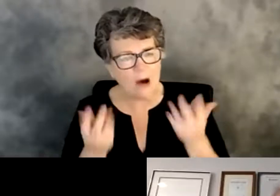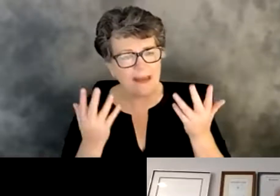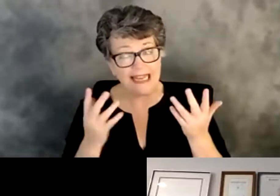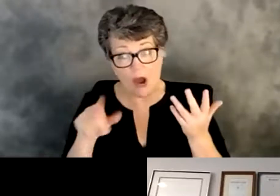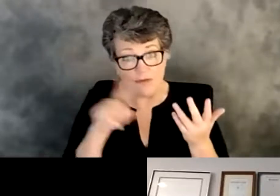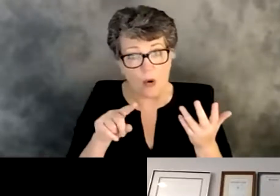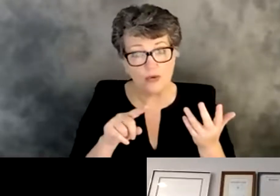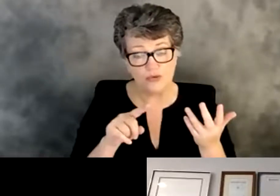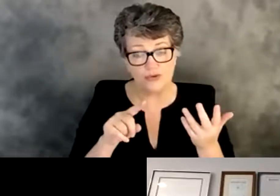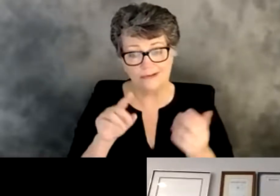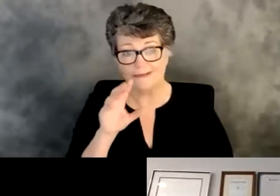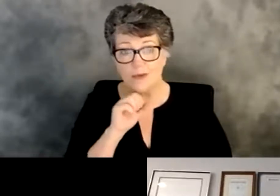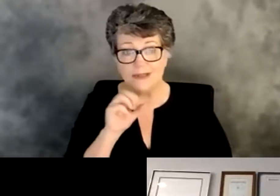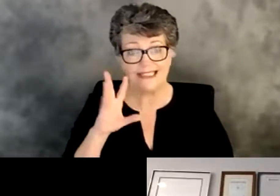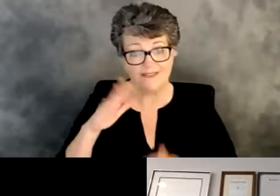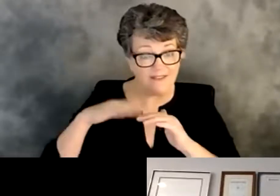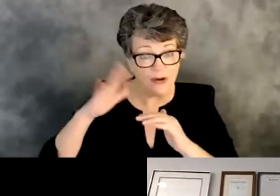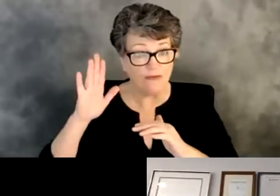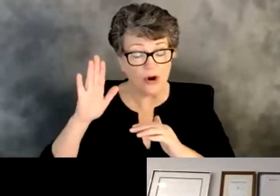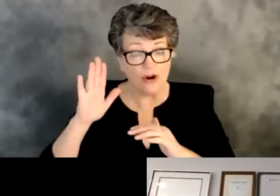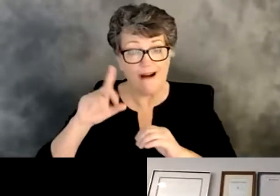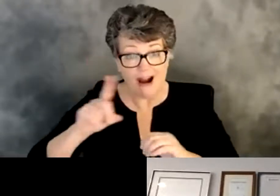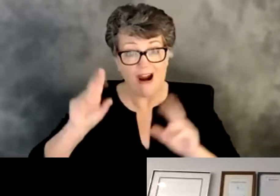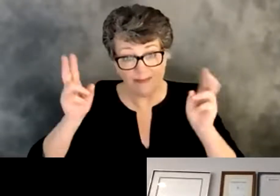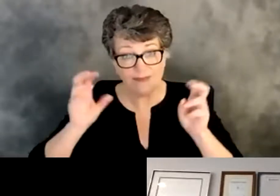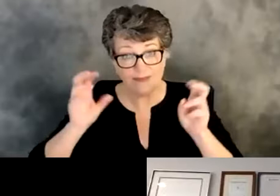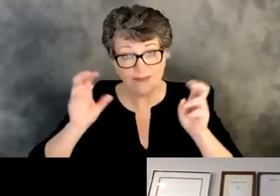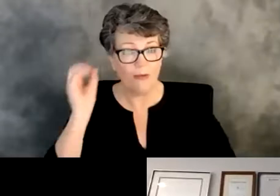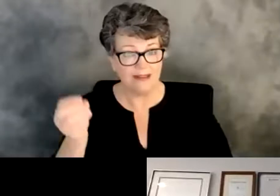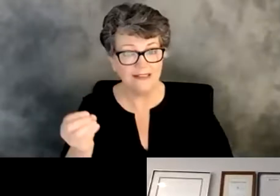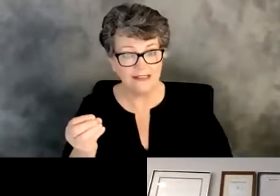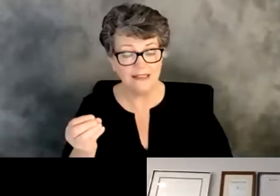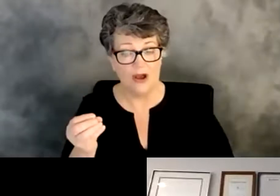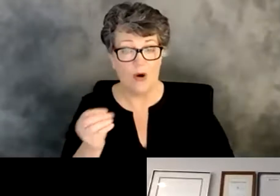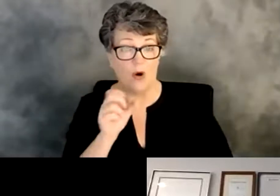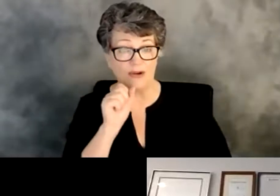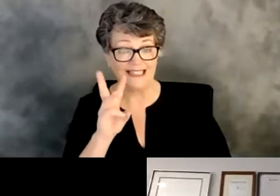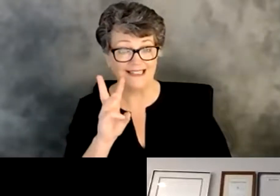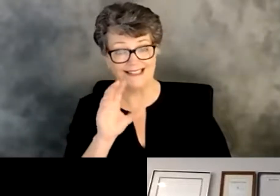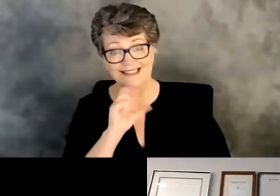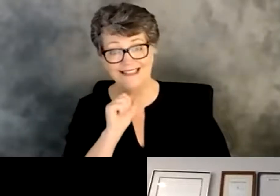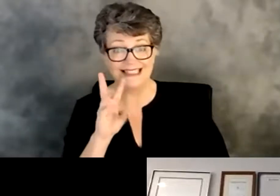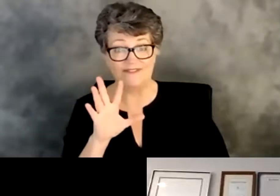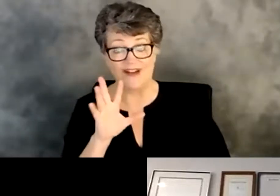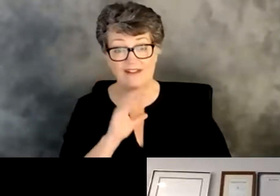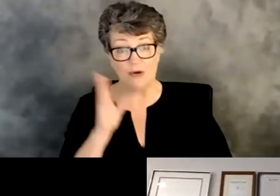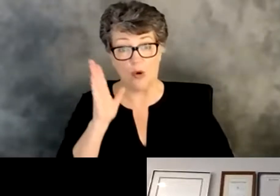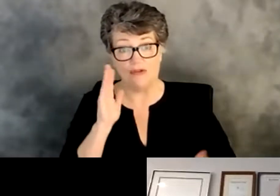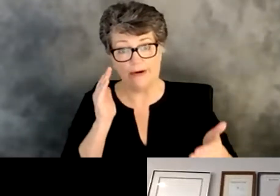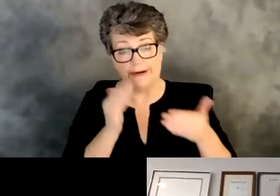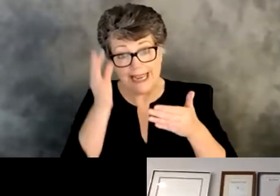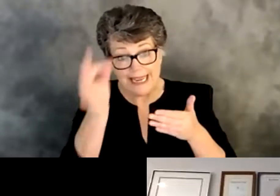those 65 and over are considered homeless, or 65 and over near poor